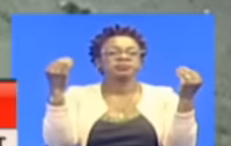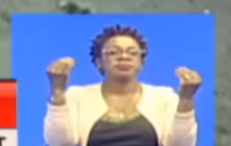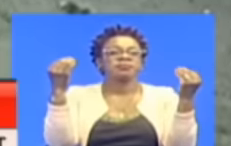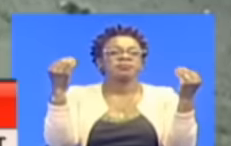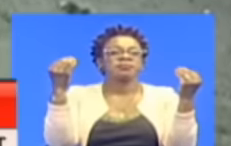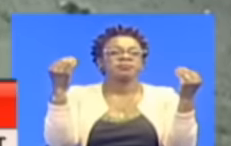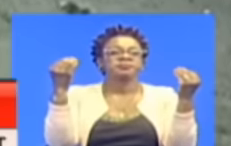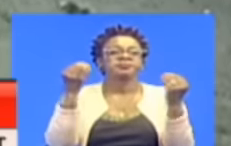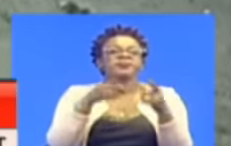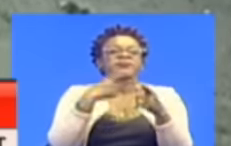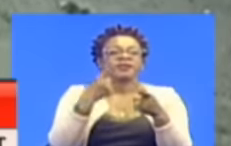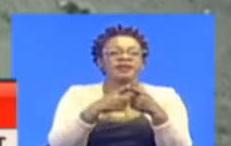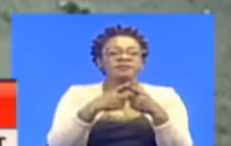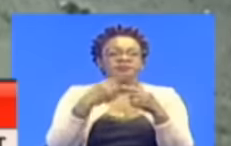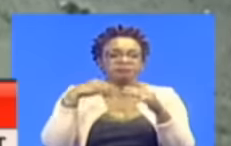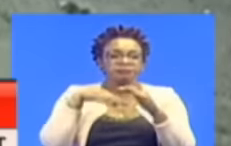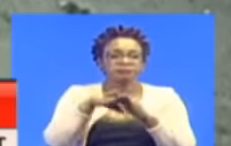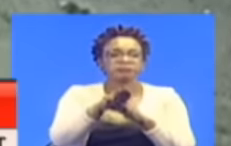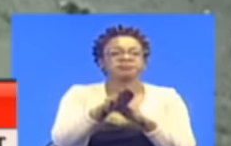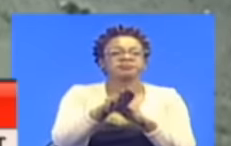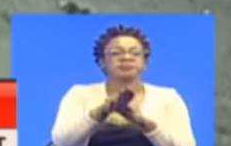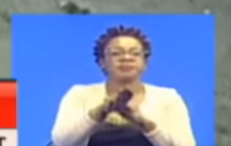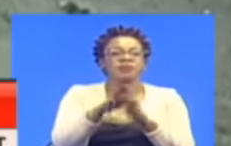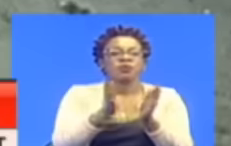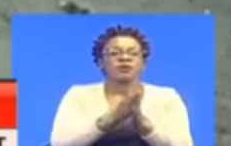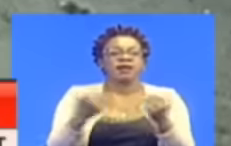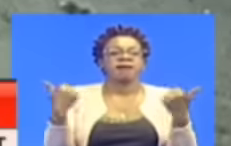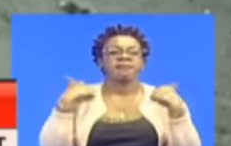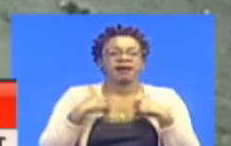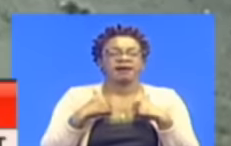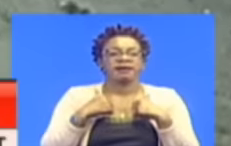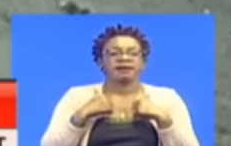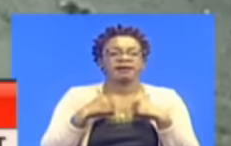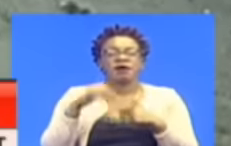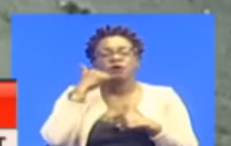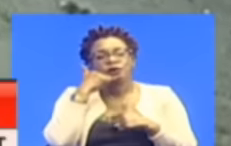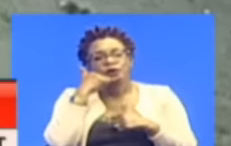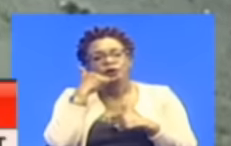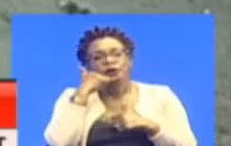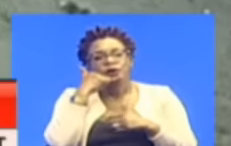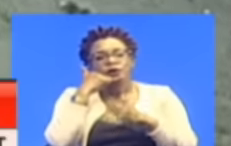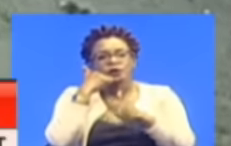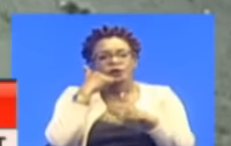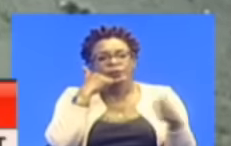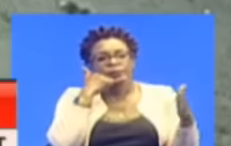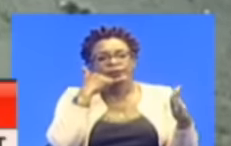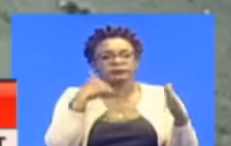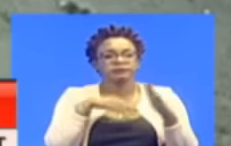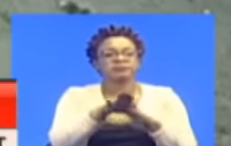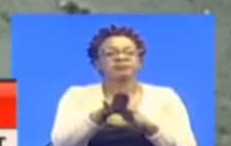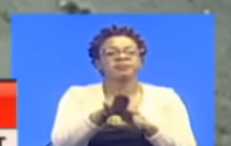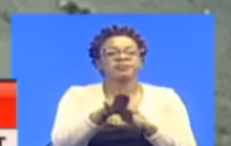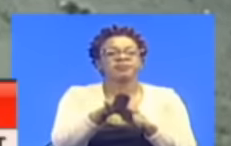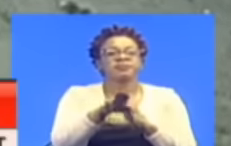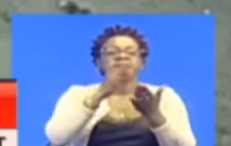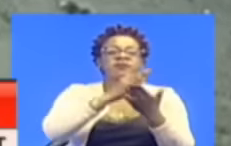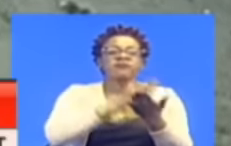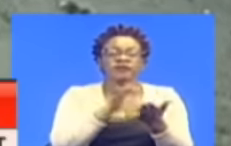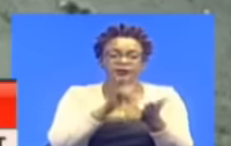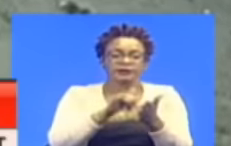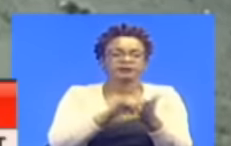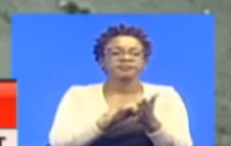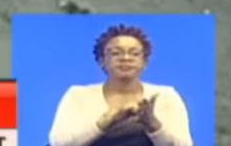Ronald then goes to the vehicle, a bag in hand, makes a call, then opens and gets in. But before that, he removes